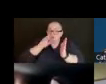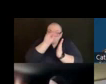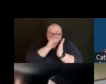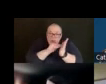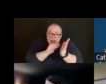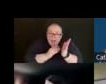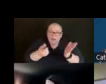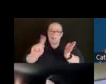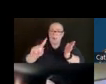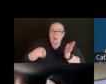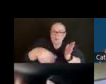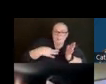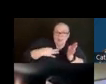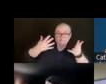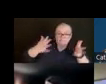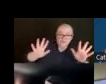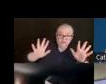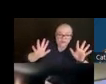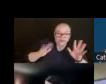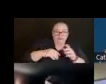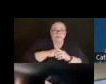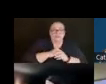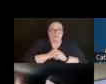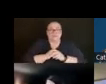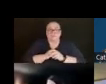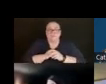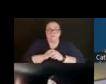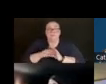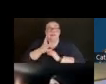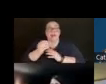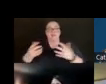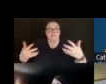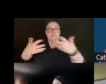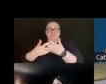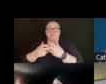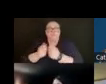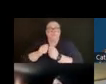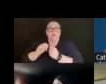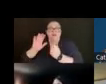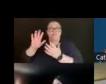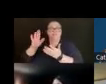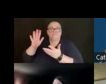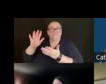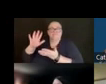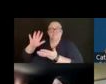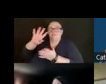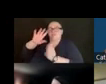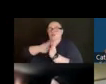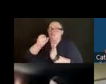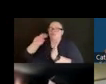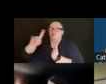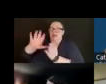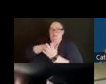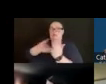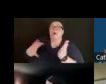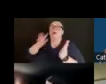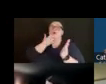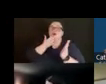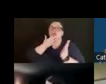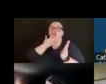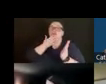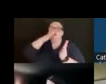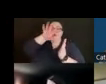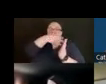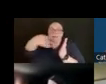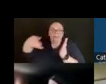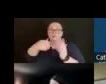the site dovetails with the housing search and application grid. The grid is color coded, and there is reference to the color coding